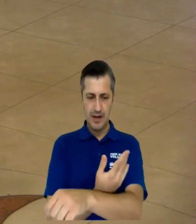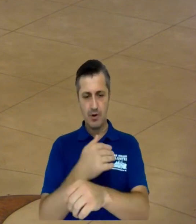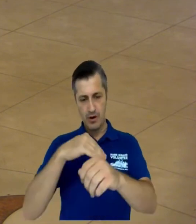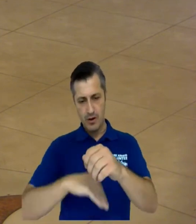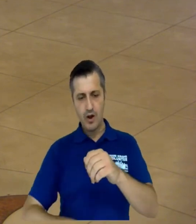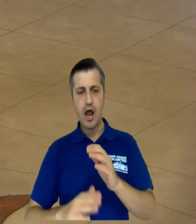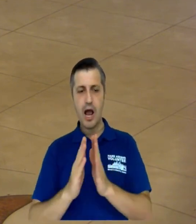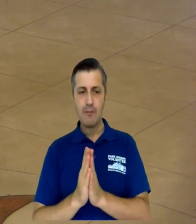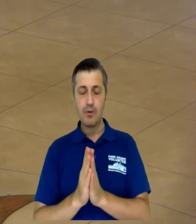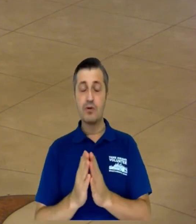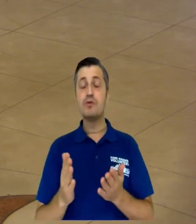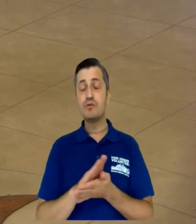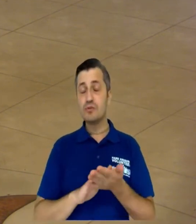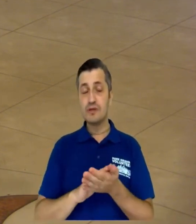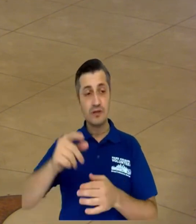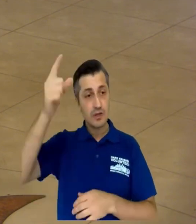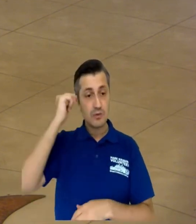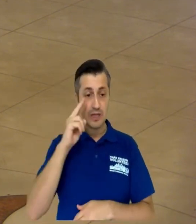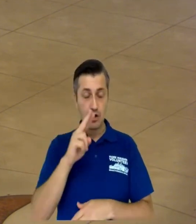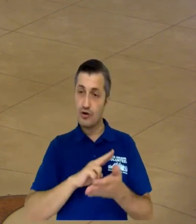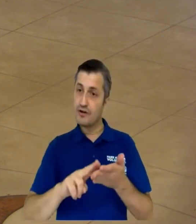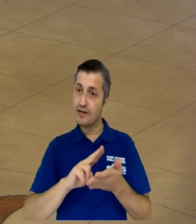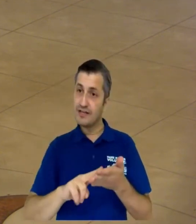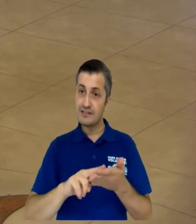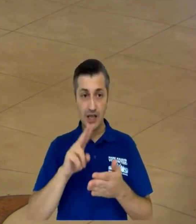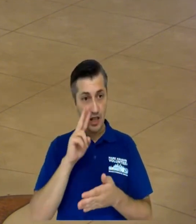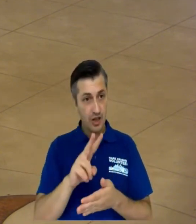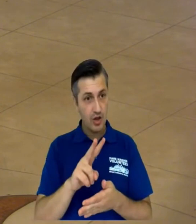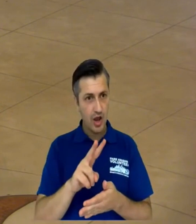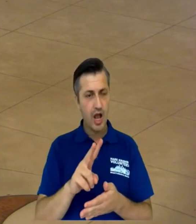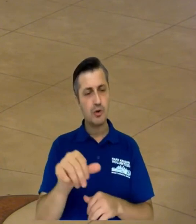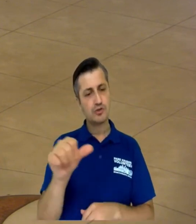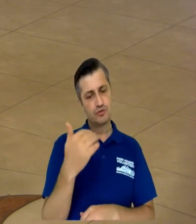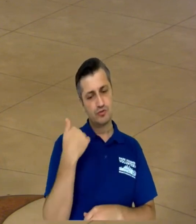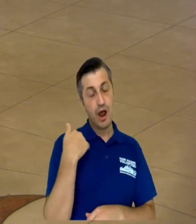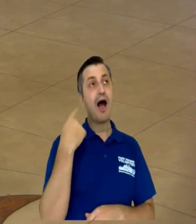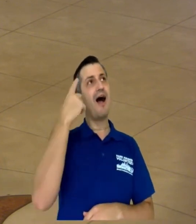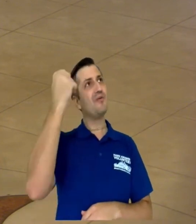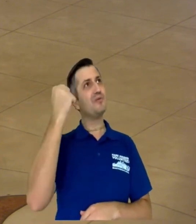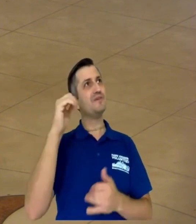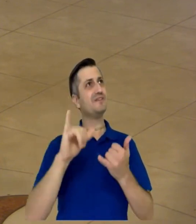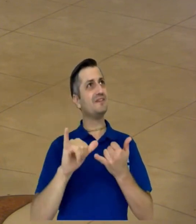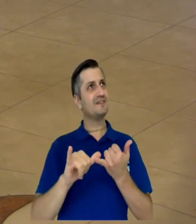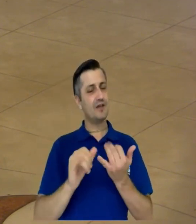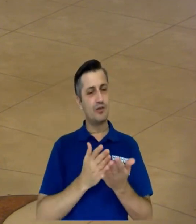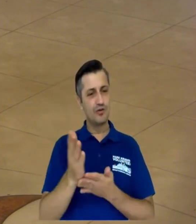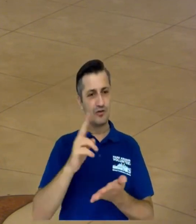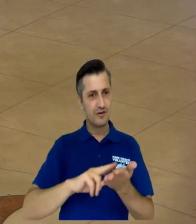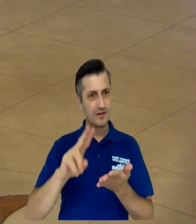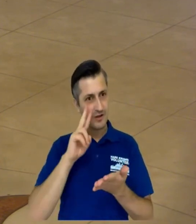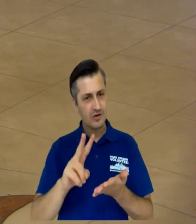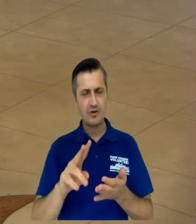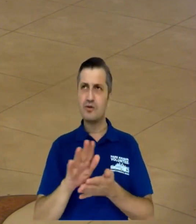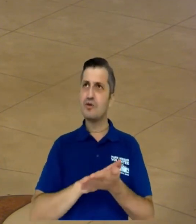nature. As devotees, we should see nature, and it should remind us of Krishna. That, how wonderful is Krishna, that He's